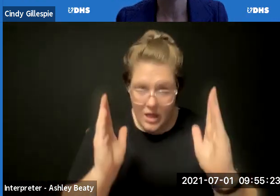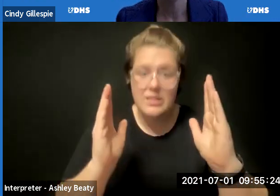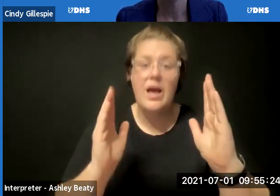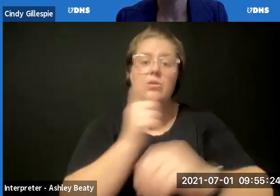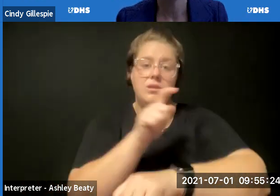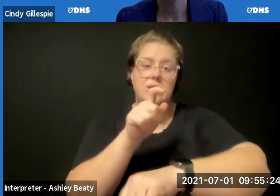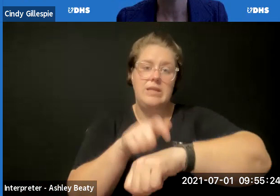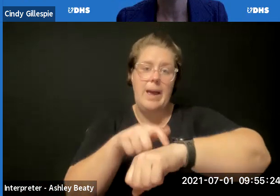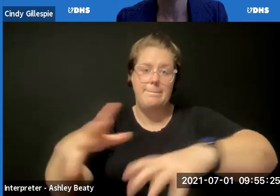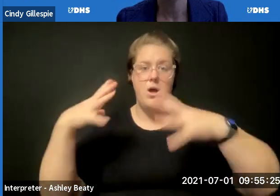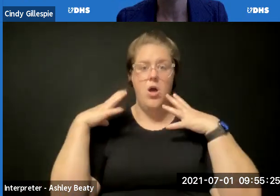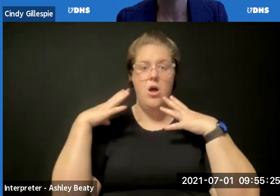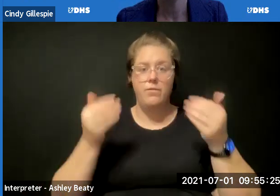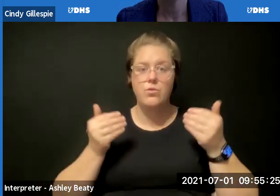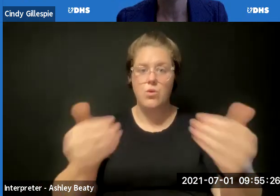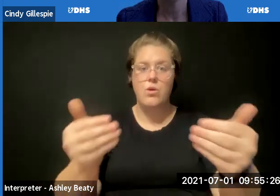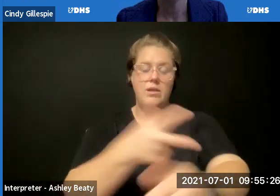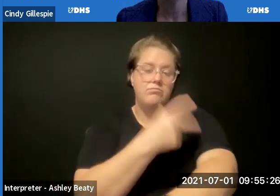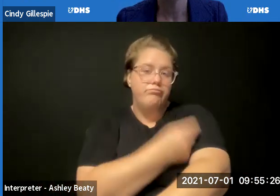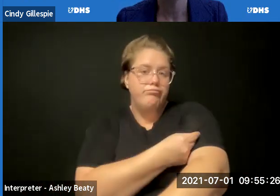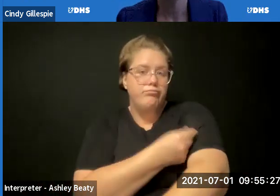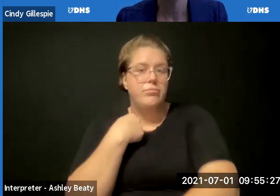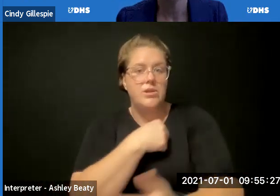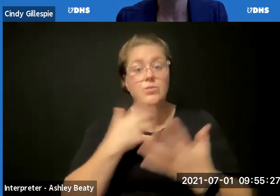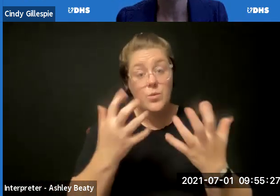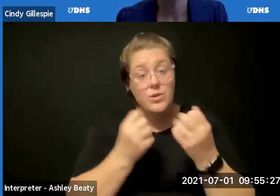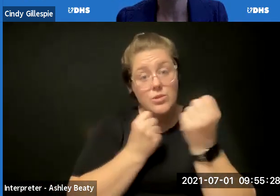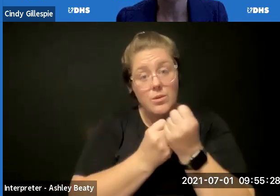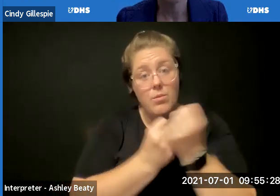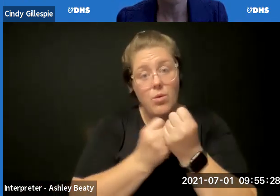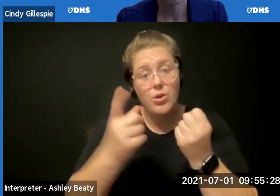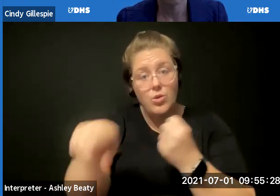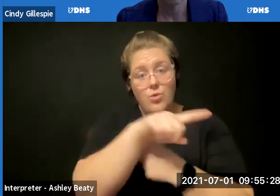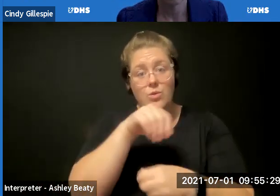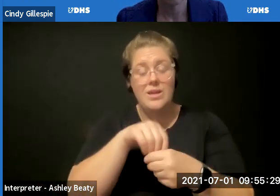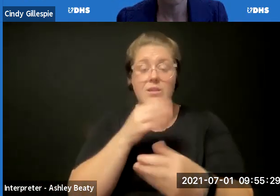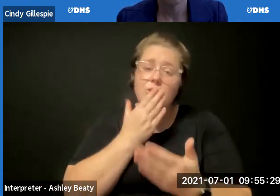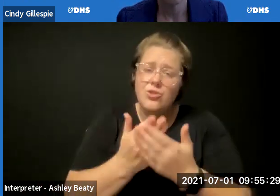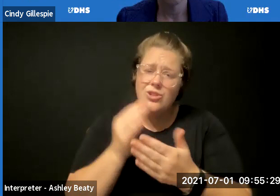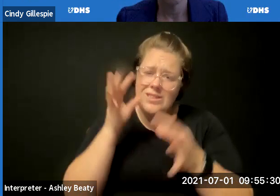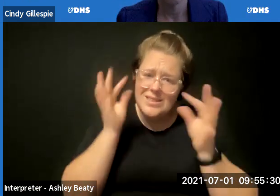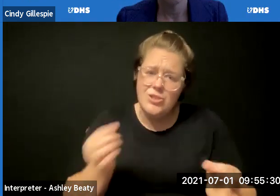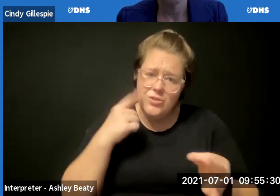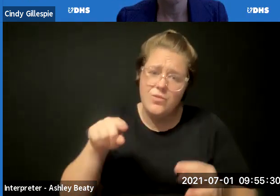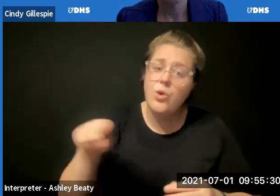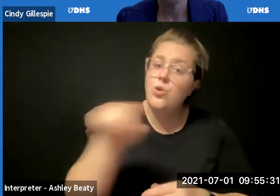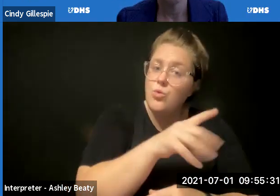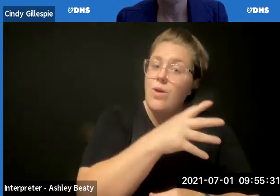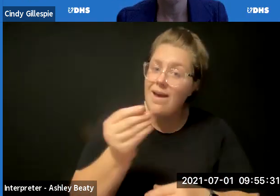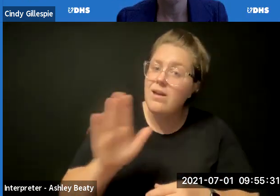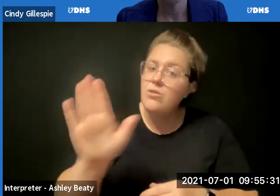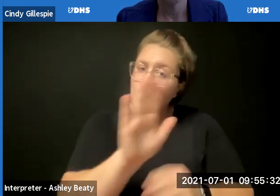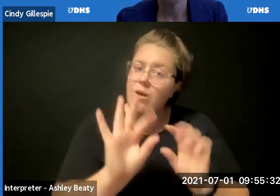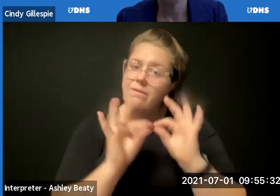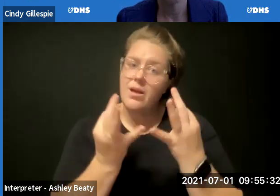in making that decision and doing what's best for you and your family. As we've gone through this, it's important to remember that, we're all in